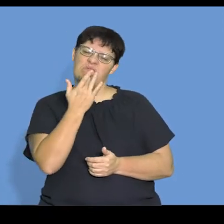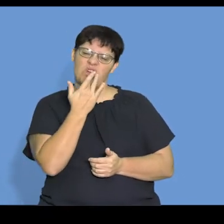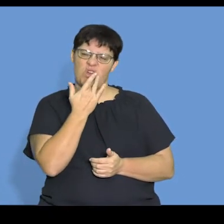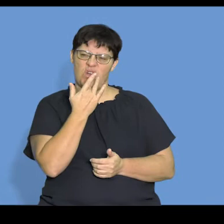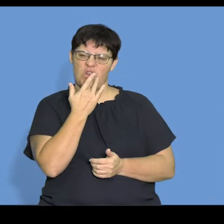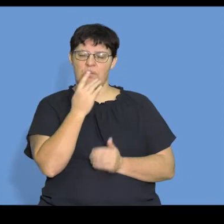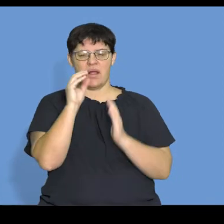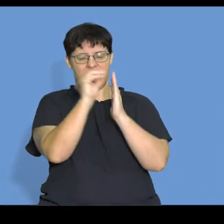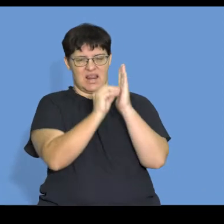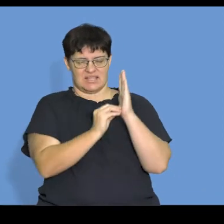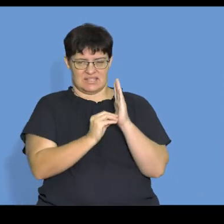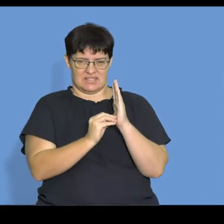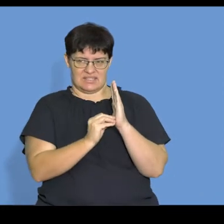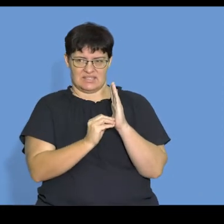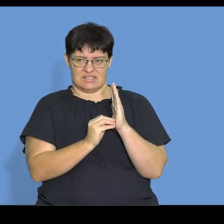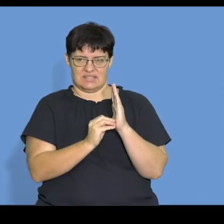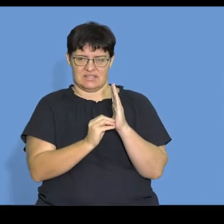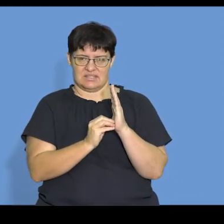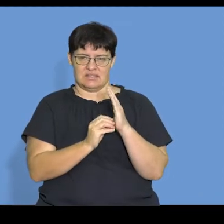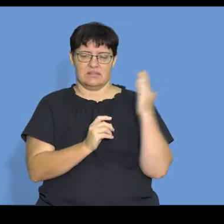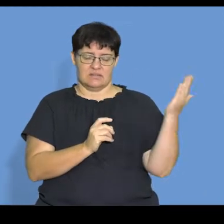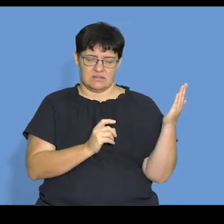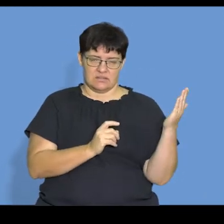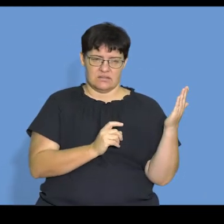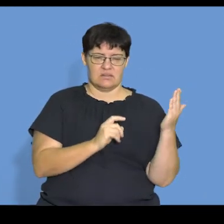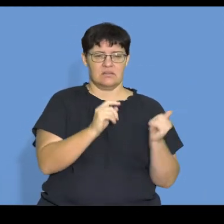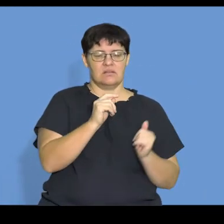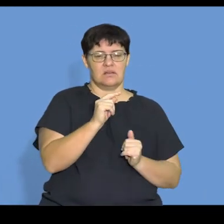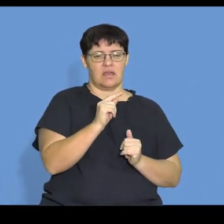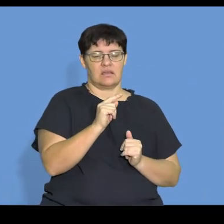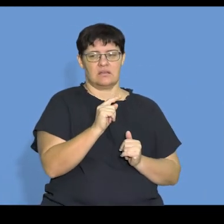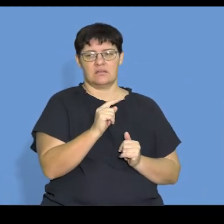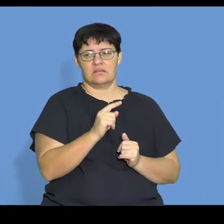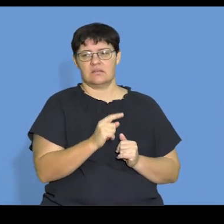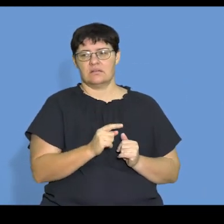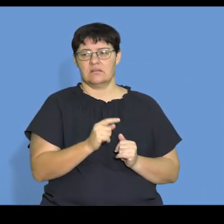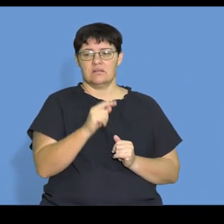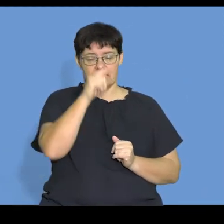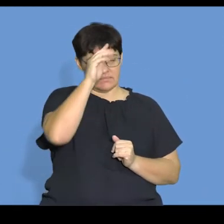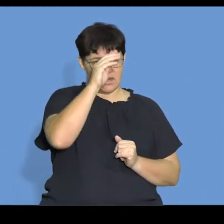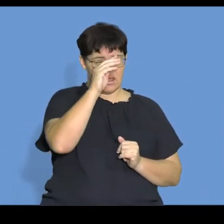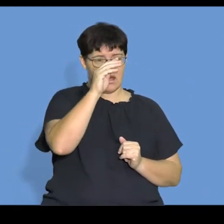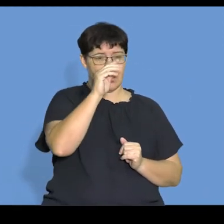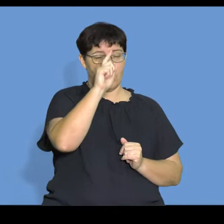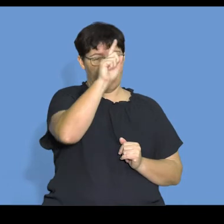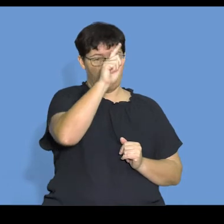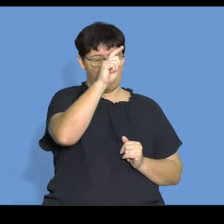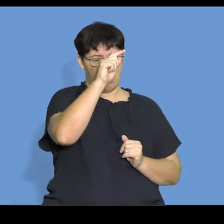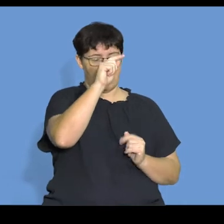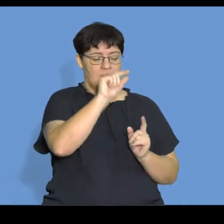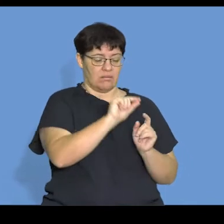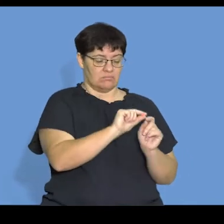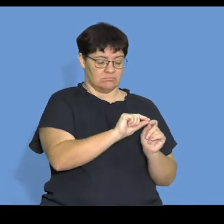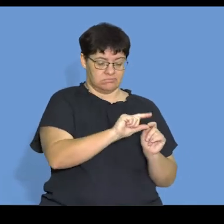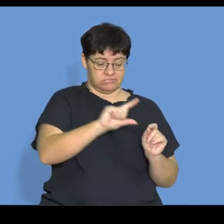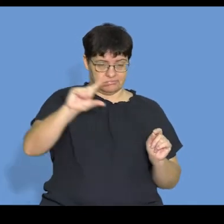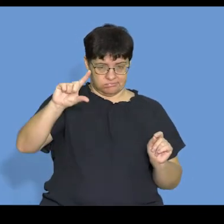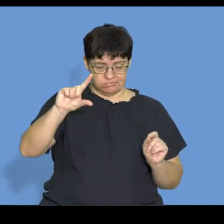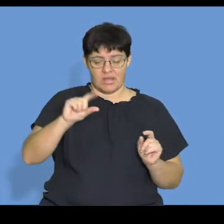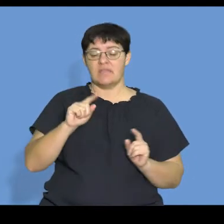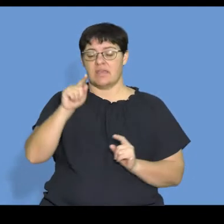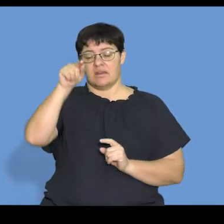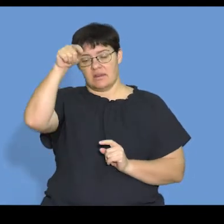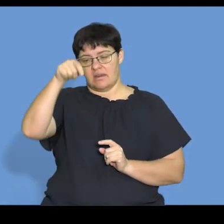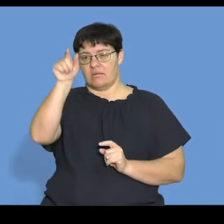ones on my left in ascending order and the ones on my right in descending order. So it's 1, it goes with the 12,